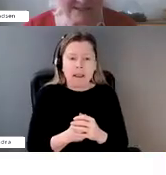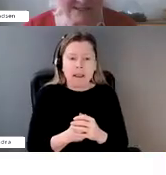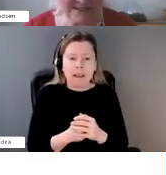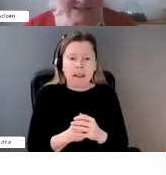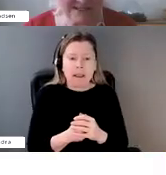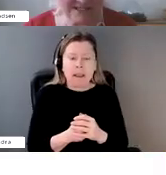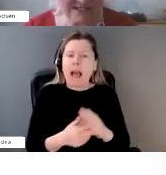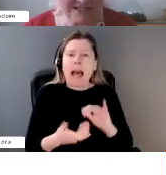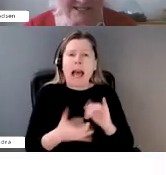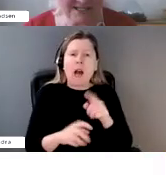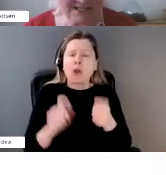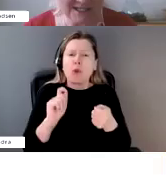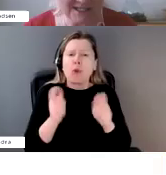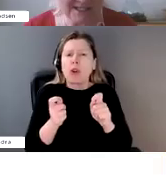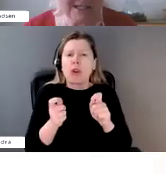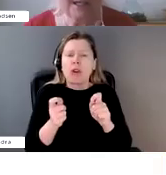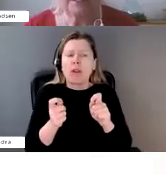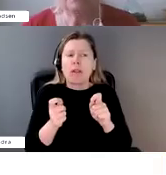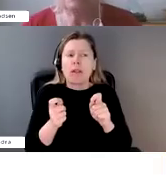comprehension needs of older adults?